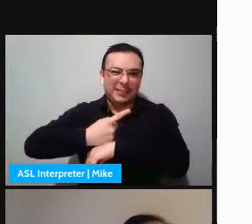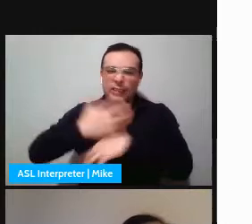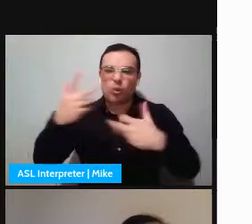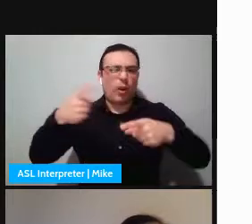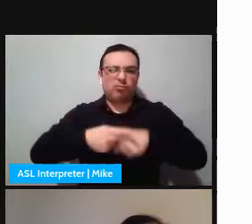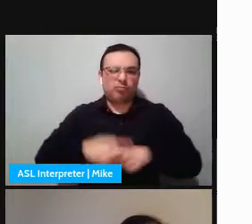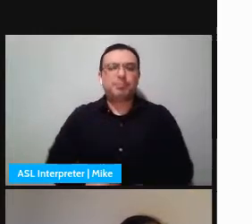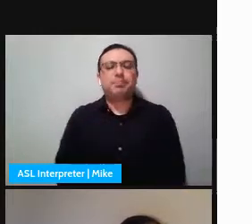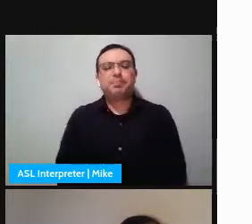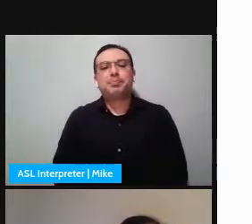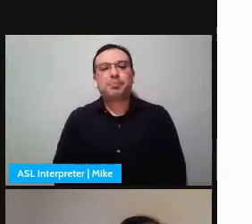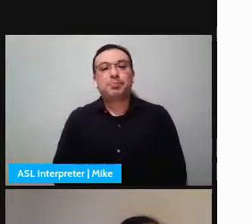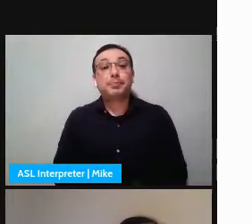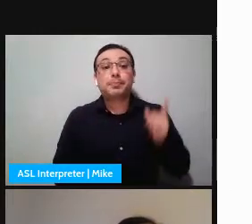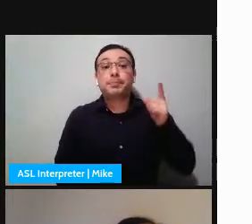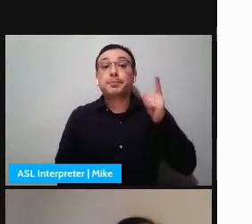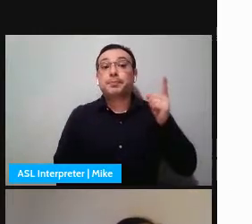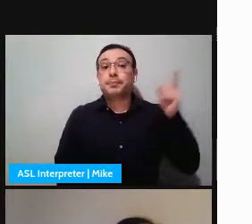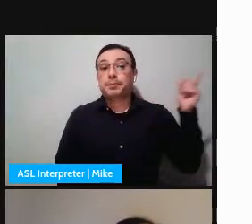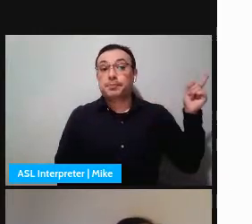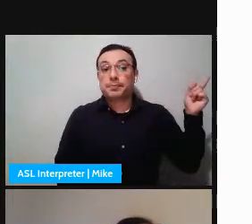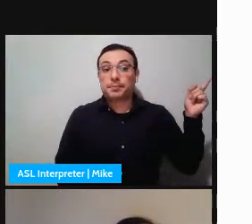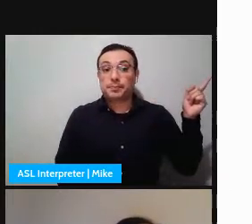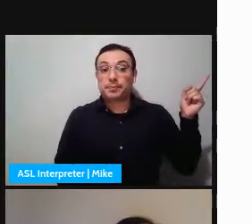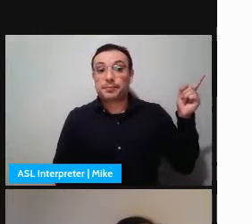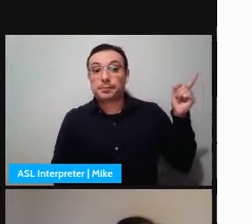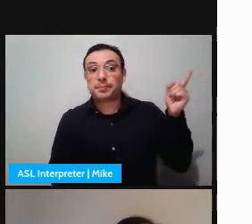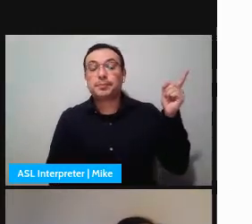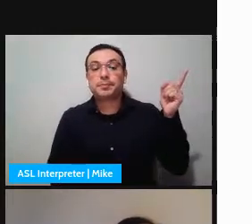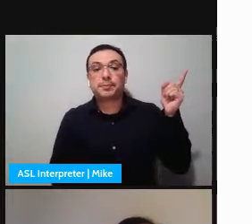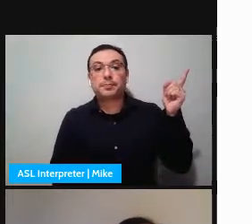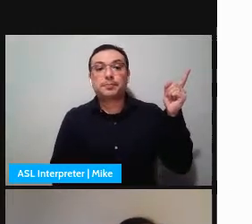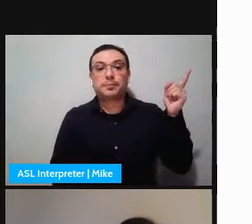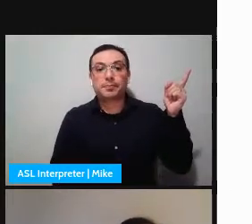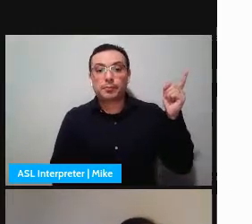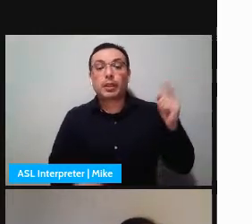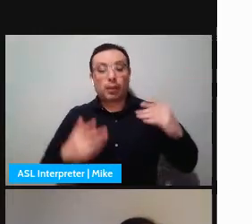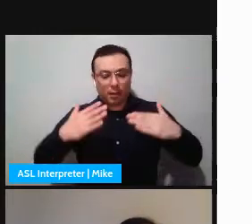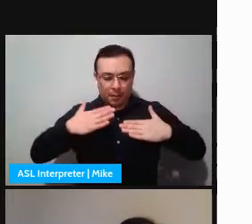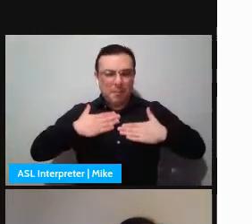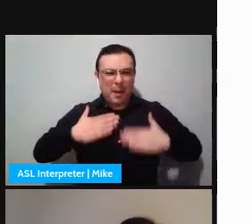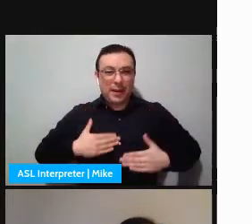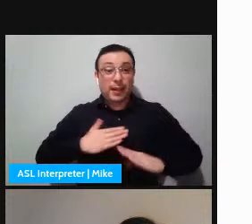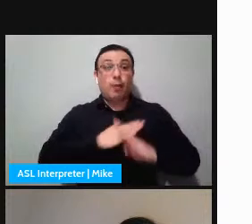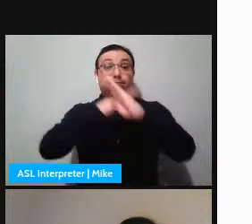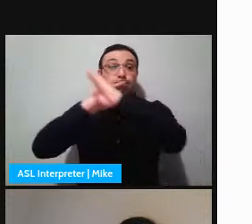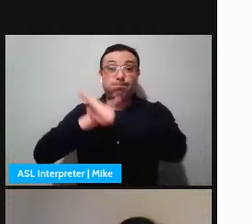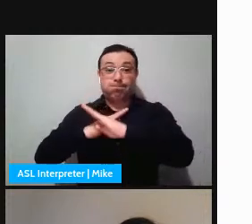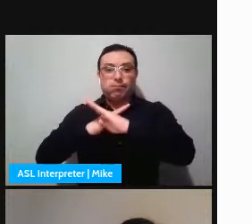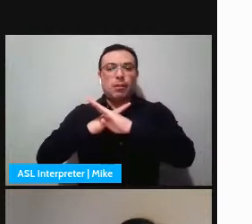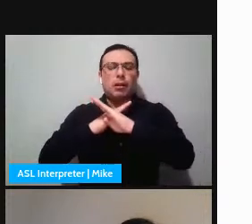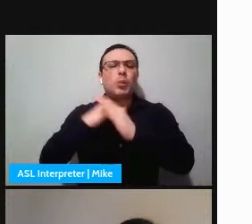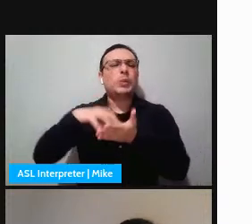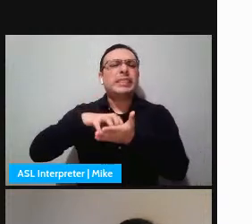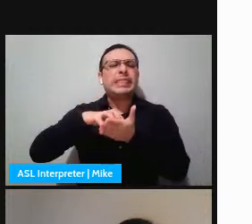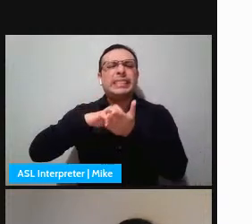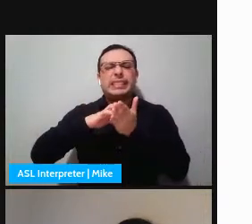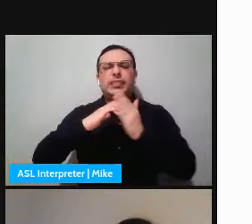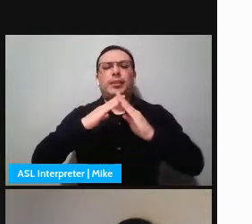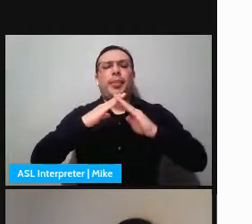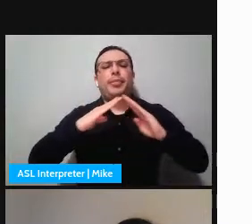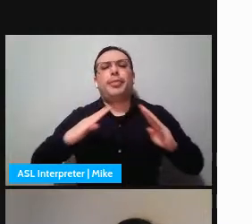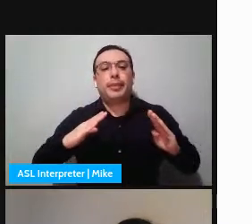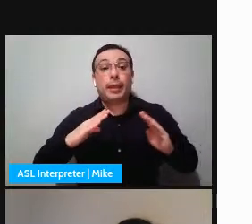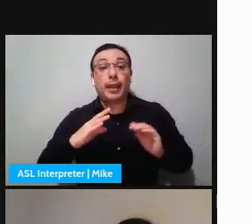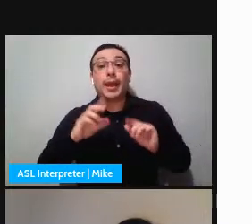For immunosuppressed individuals, people who are immunosuppressed were not included in the trials. However,